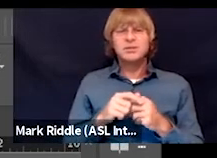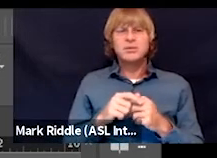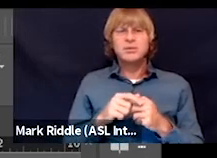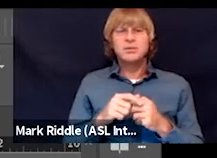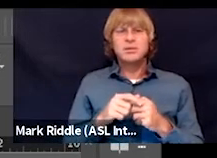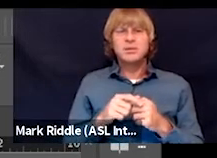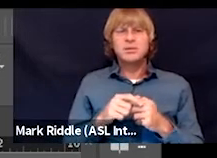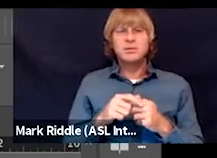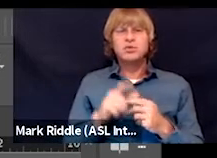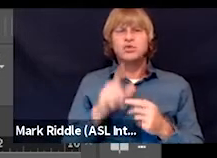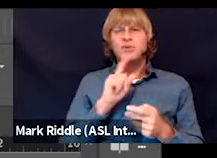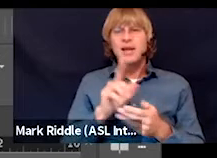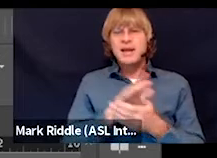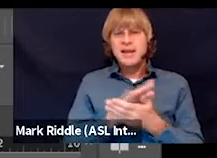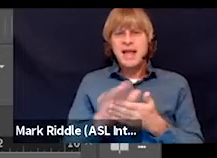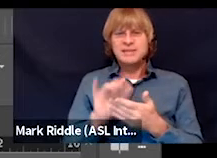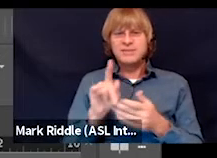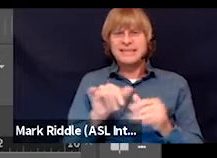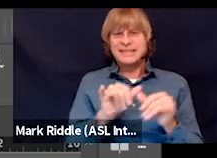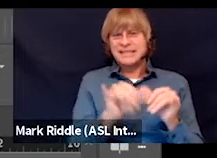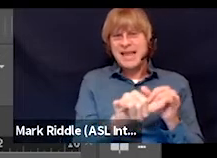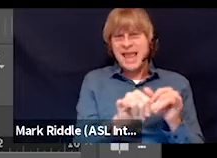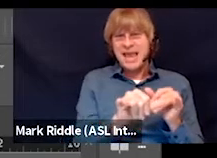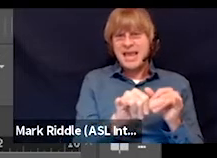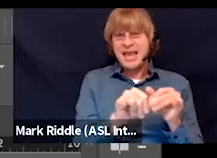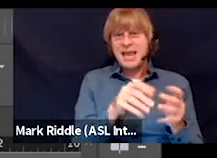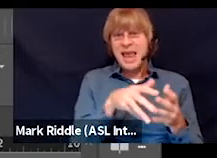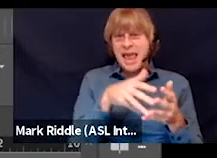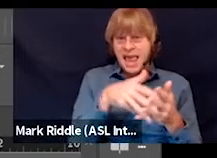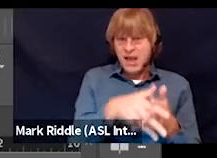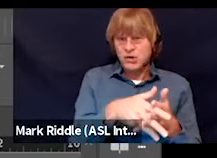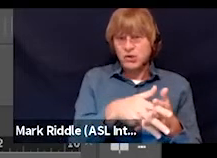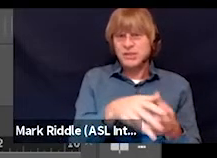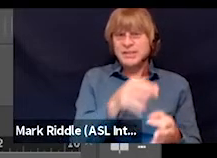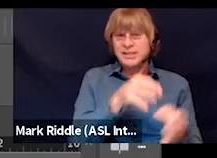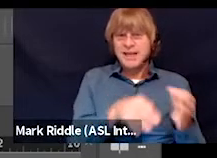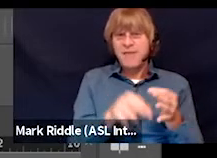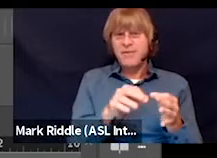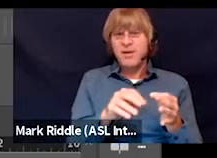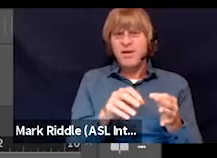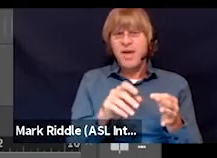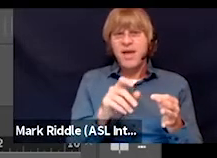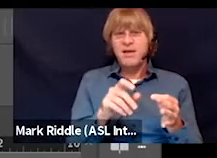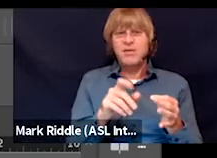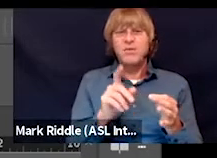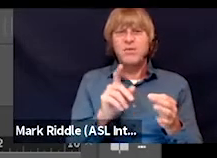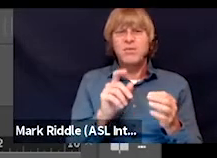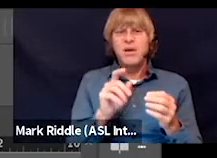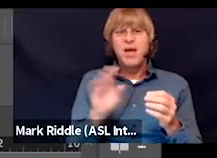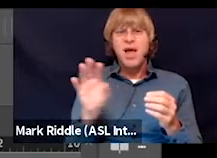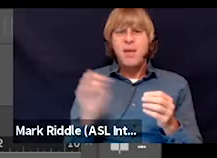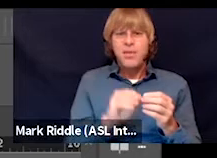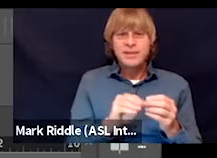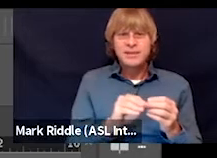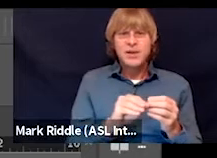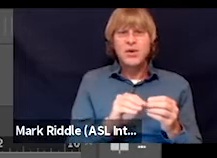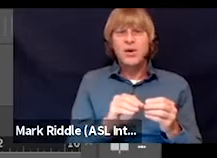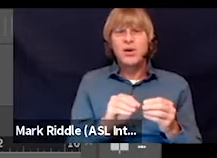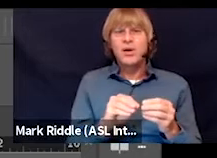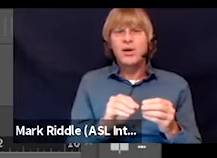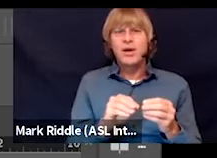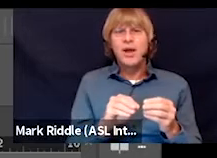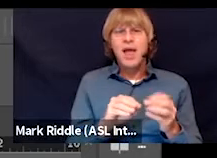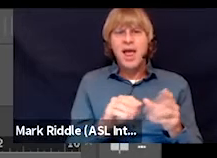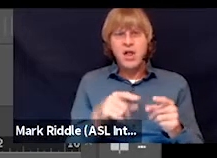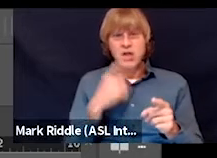it's really nice if they can stay anchored instead of, let me put this here and it